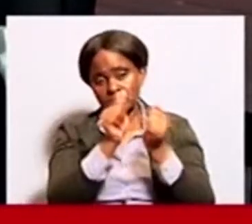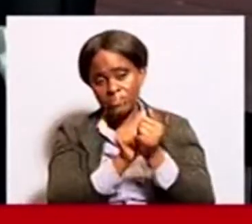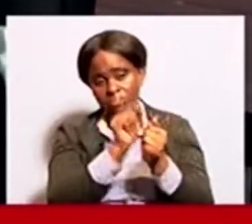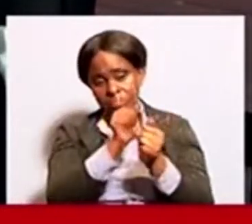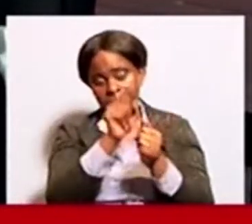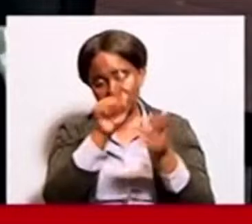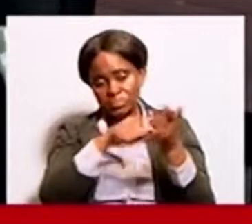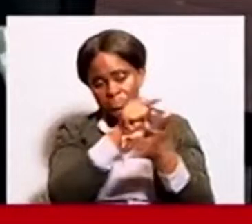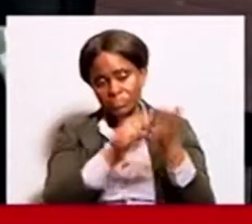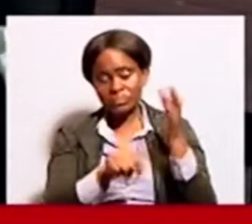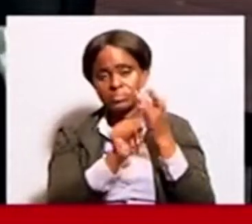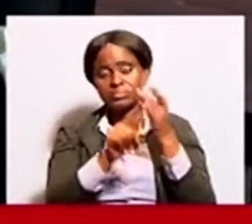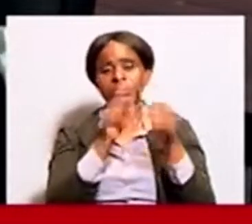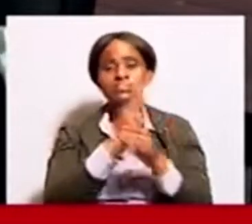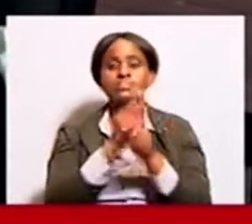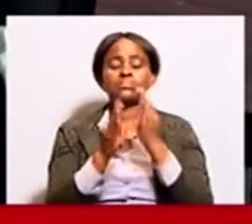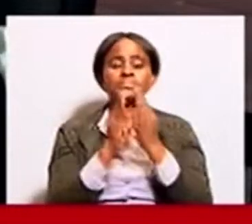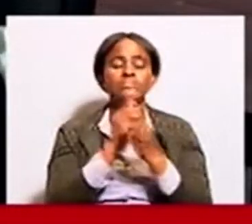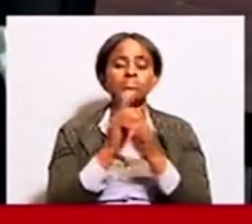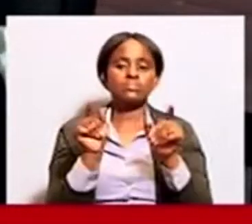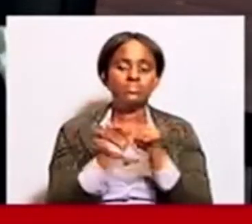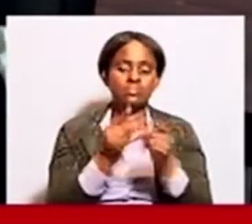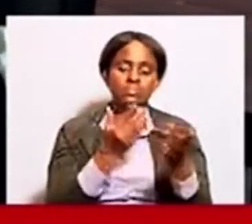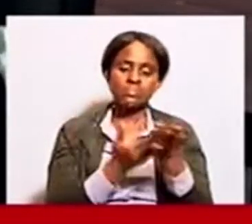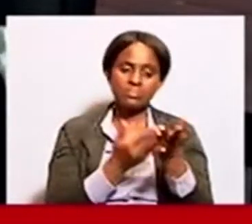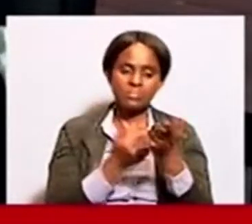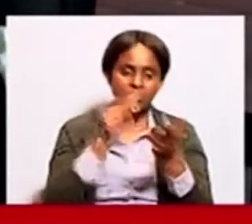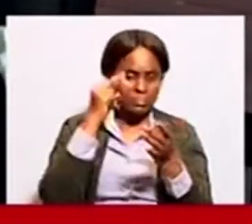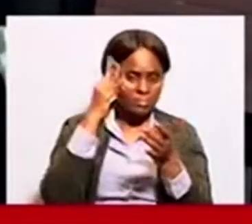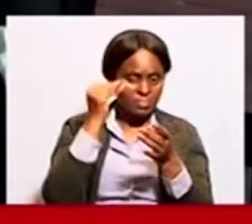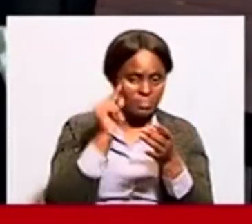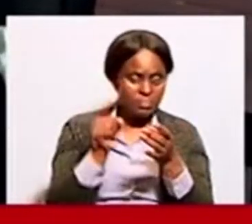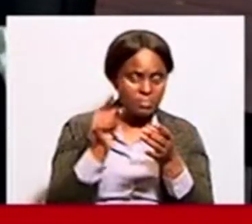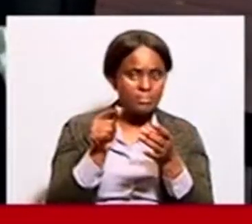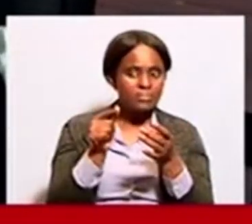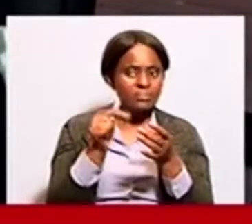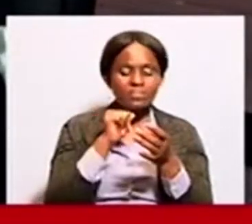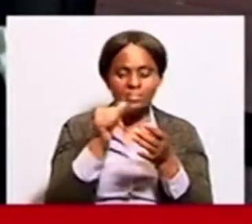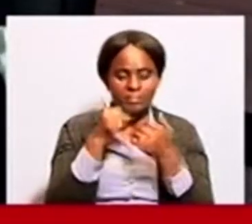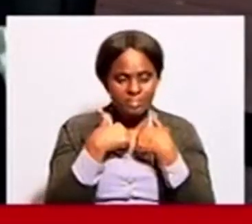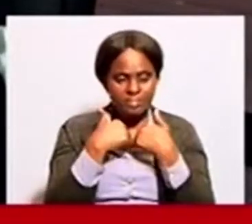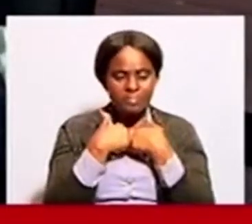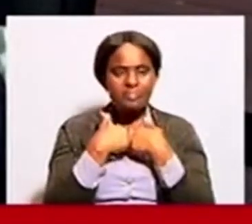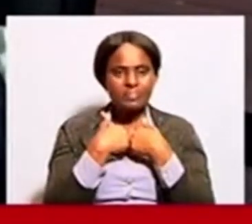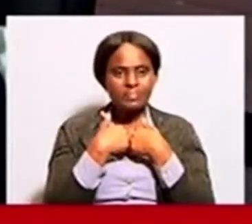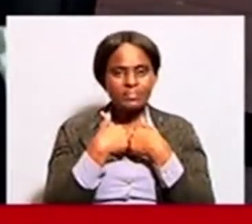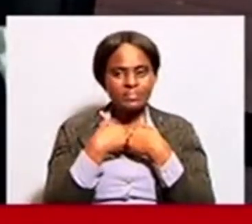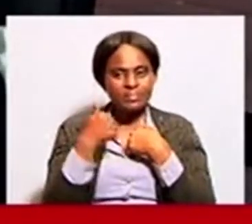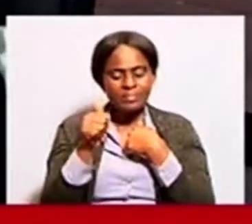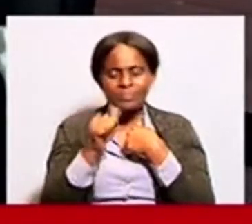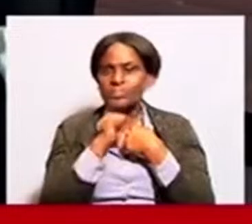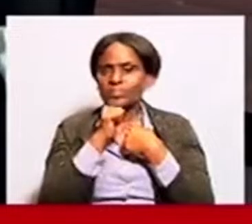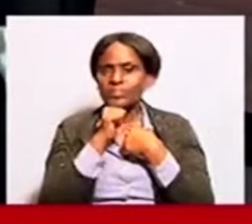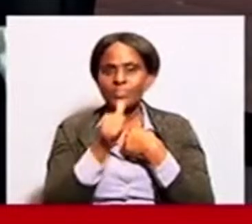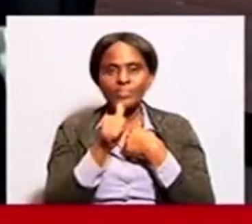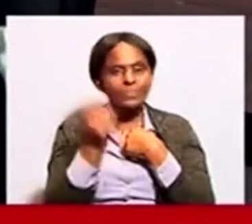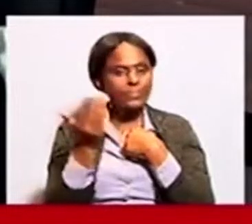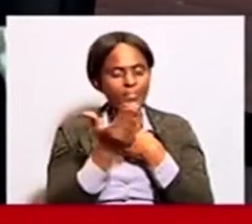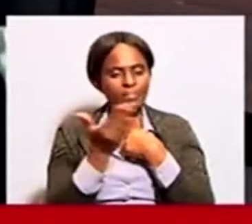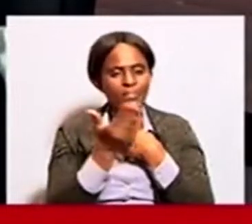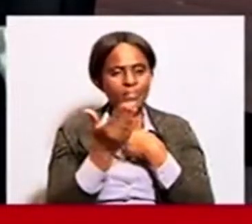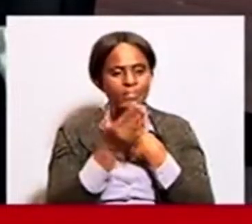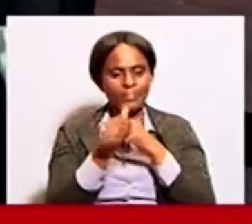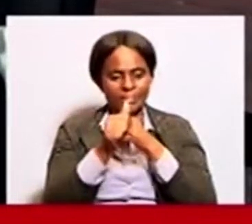pending termination of the contract? And here, the main reason for why he terminated the contract was that he was not following